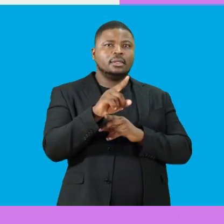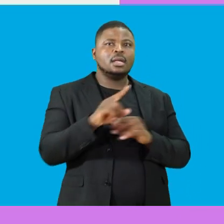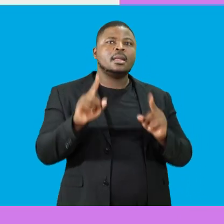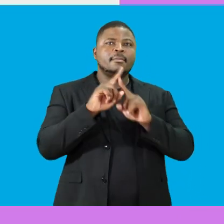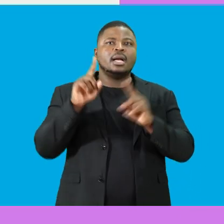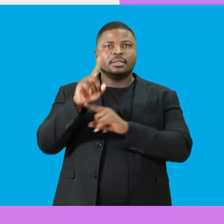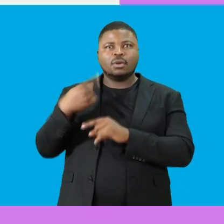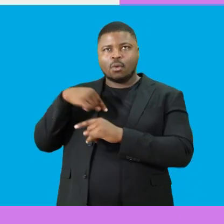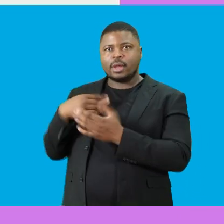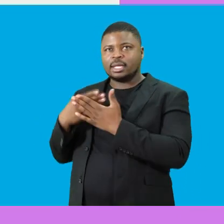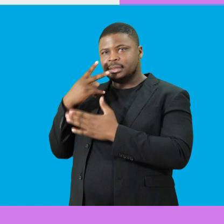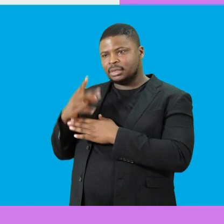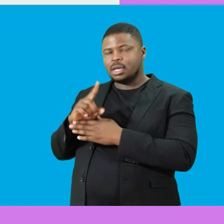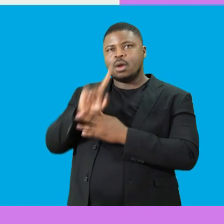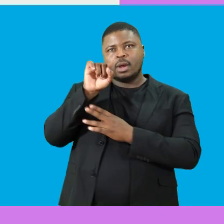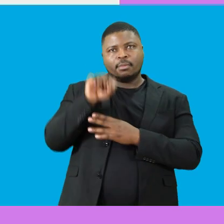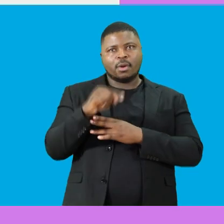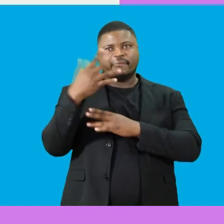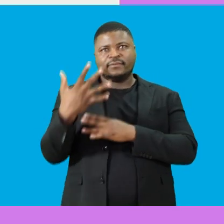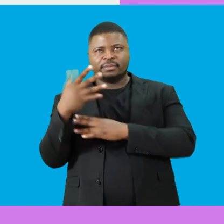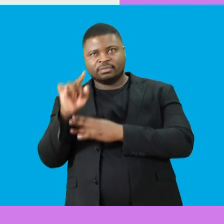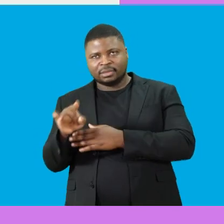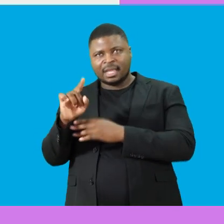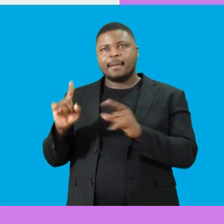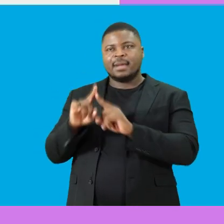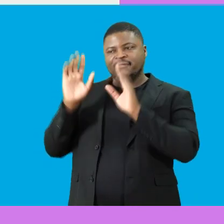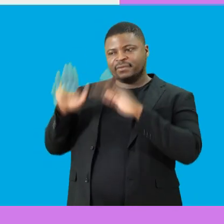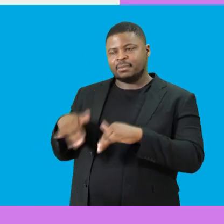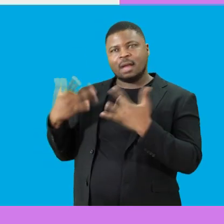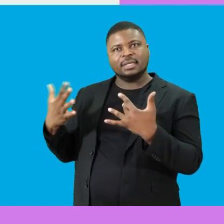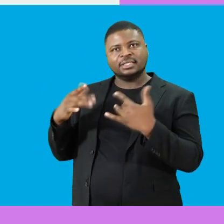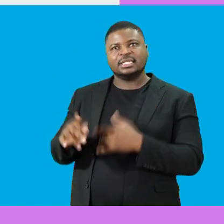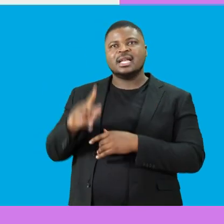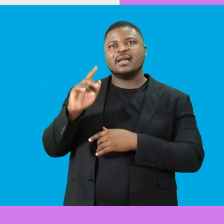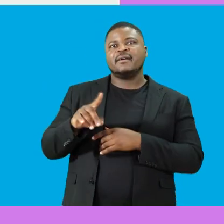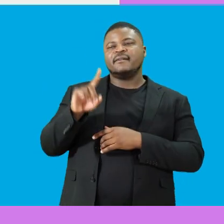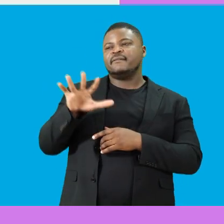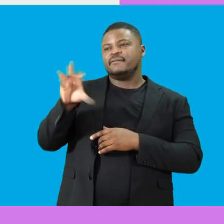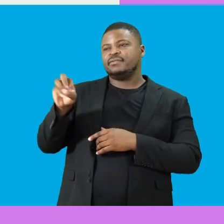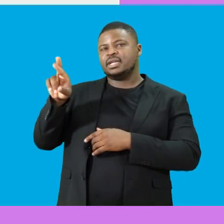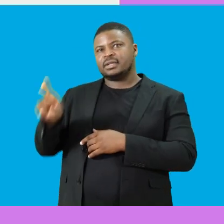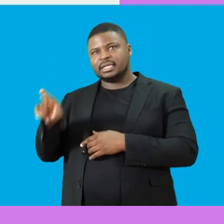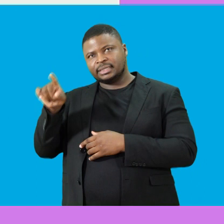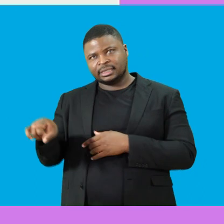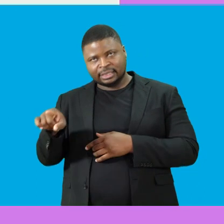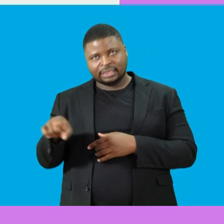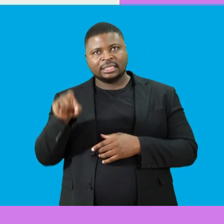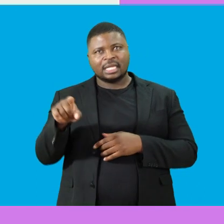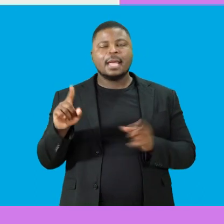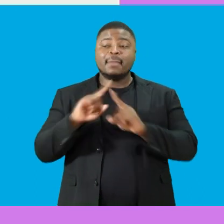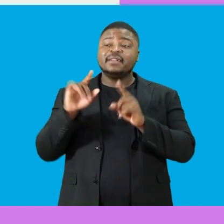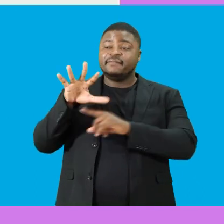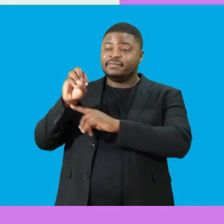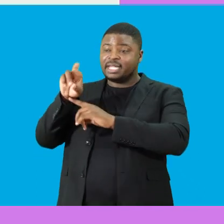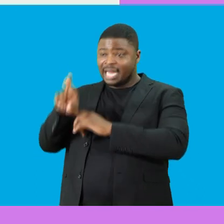Rand inside 150. Then what is left? 50 Rand is left. But this 50 Rand, because it doesn't make 100 Rand, it will still be considered